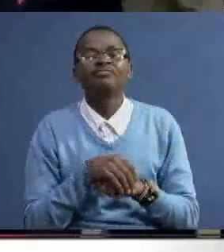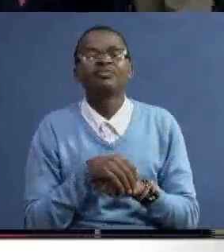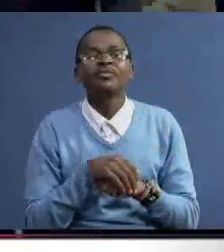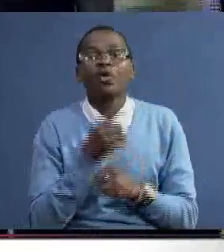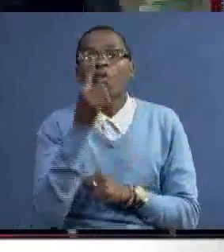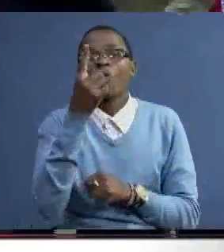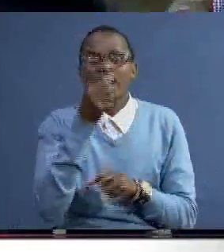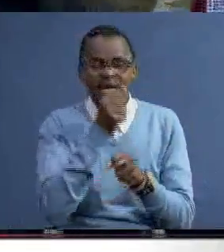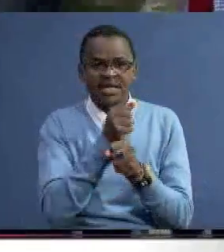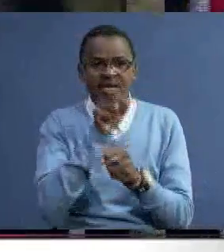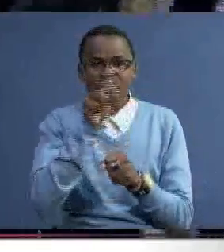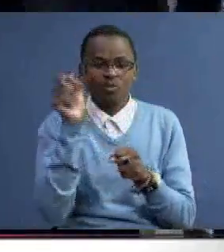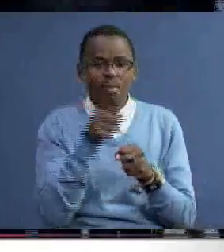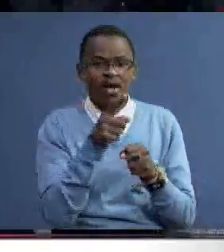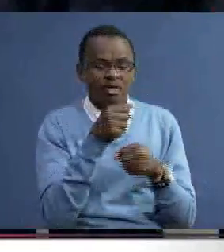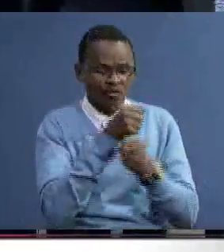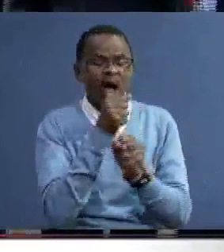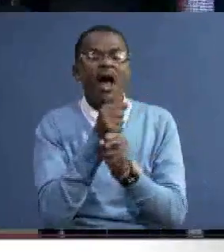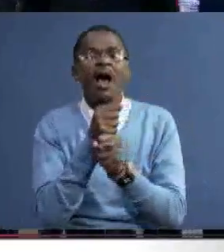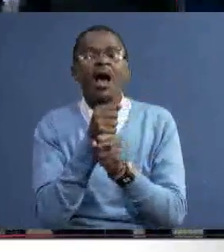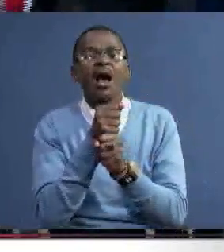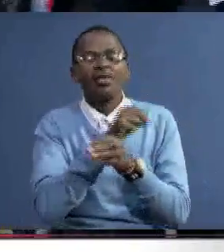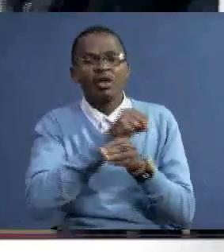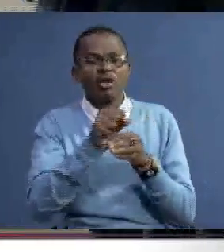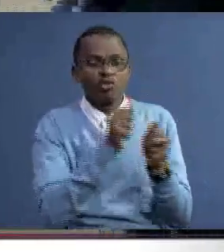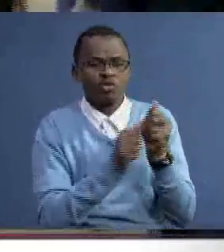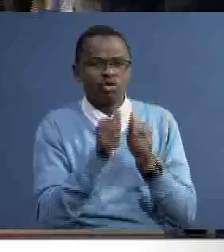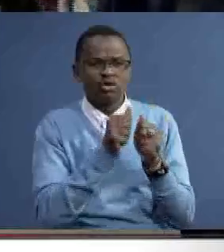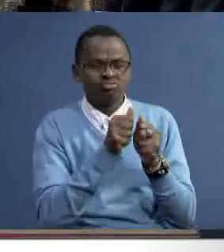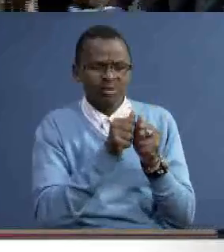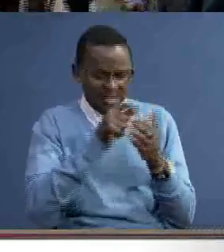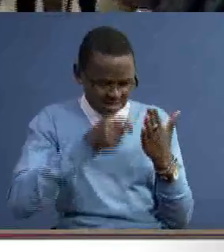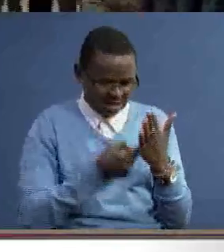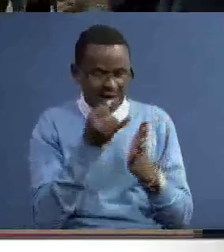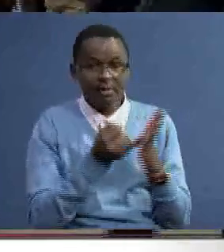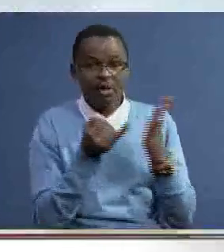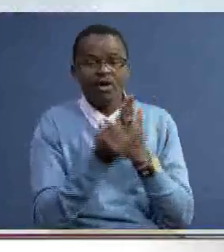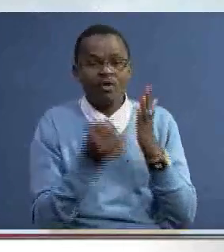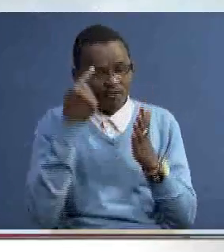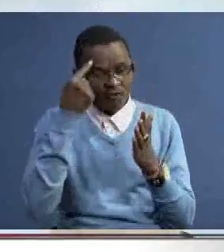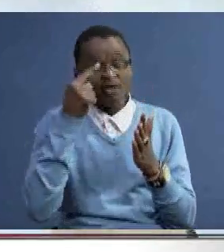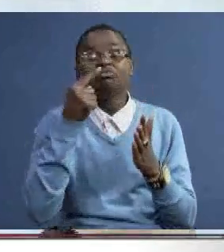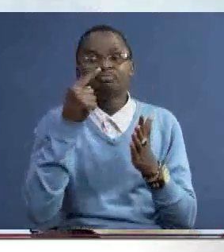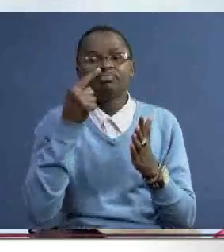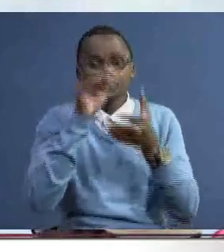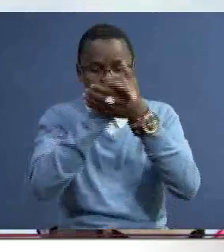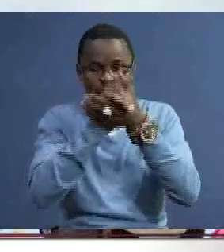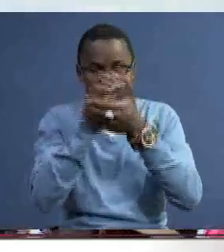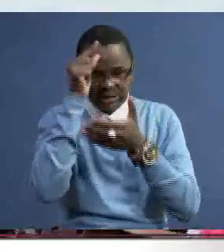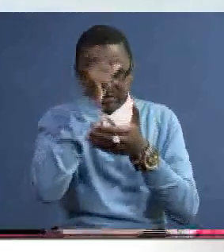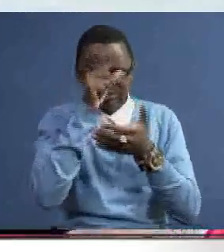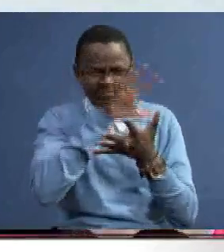With only 1 year and 2 months of operation, the railway line, which is one of the signature projects for the Jubilee government, has continually